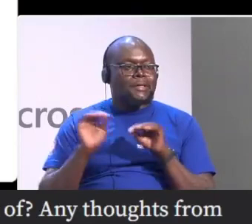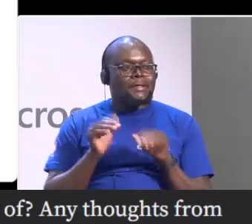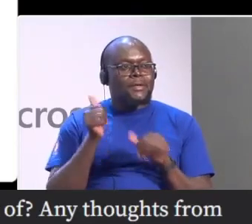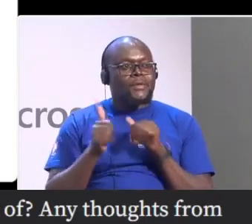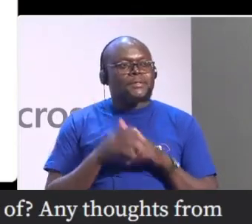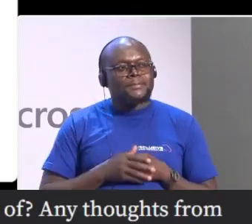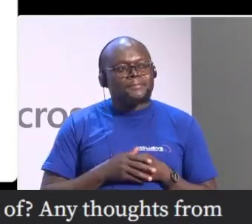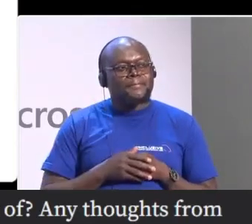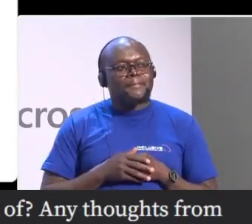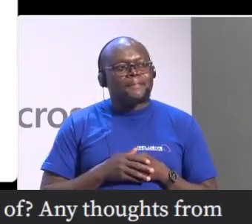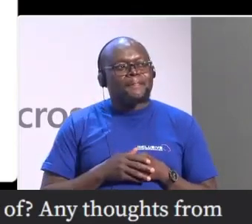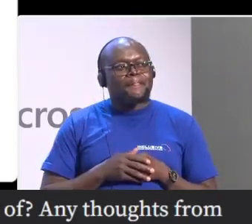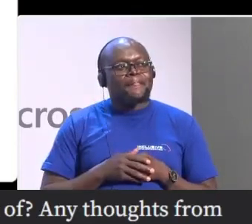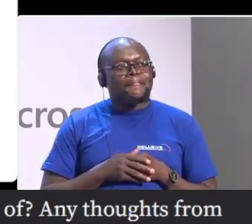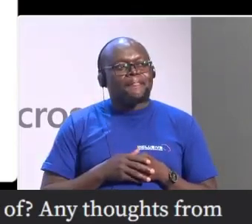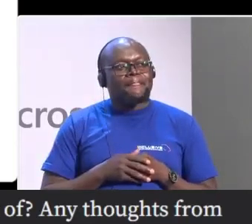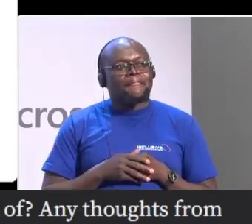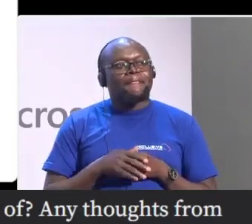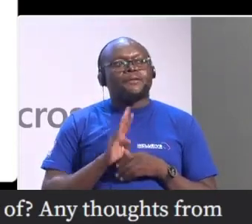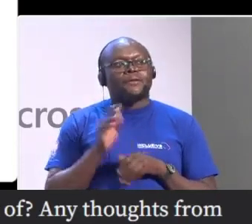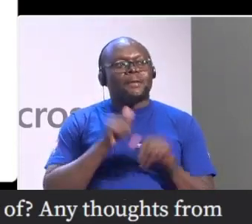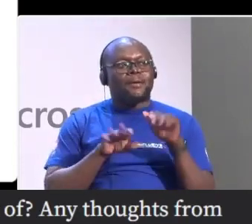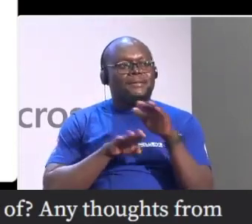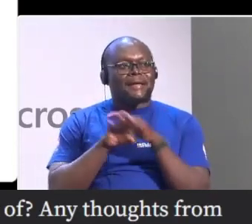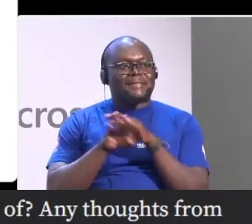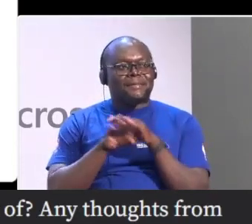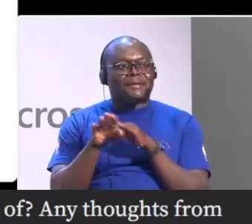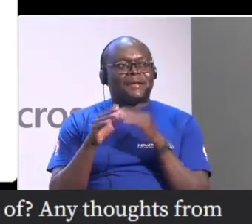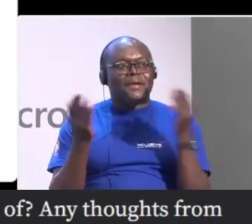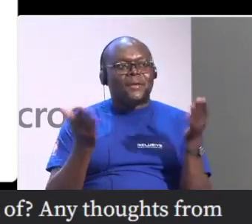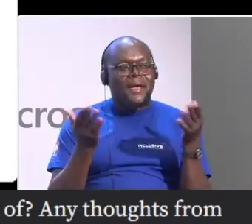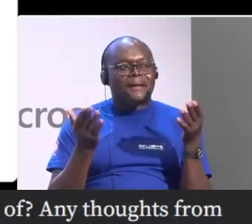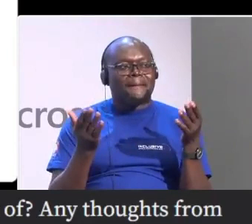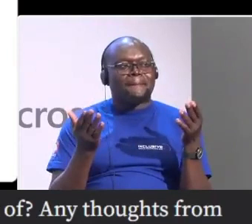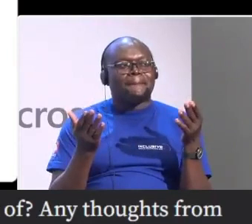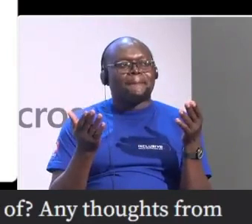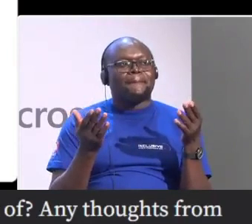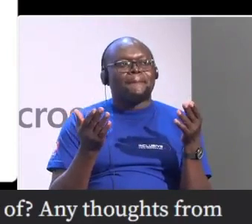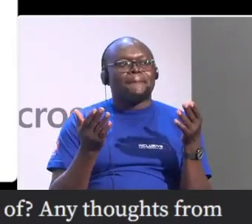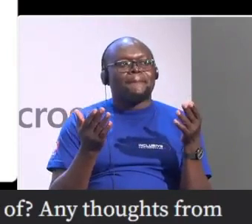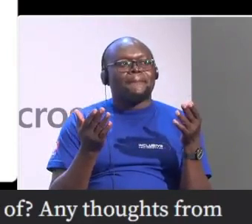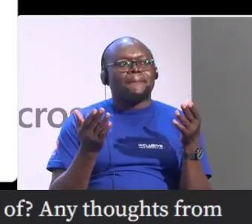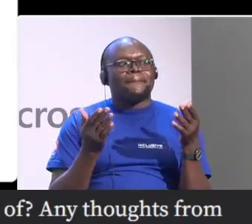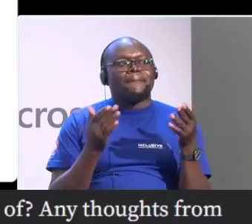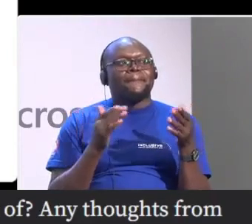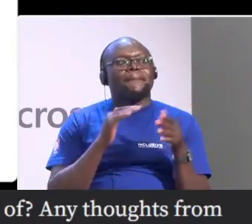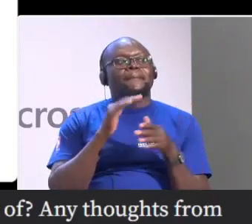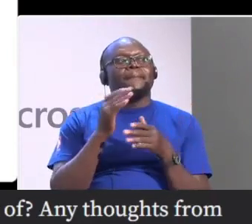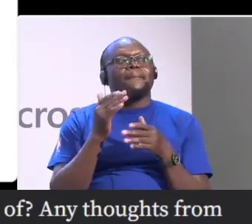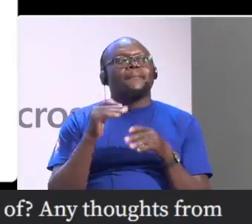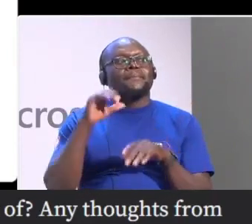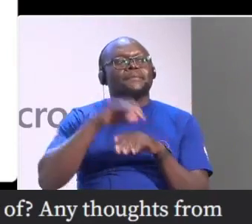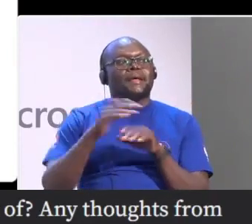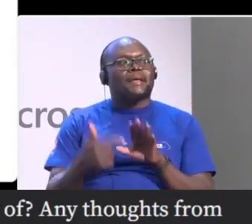when we are talking about accessibility, we are no longer just taking